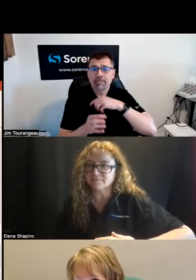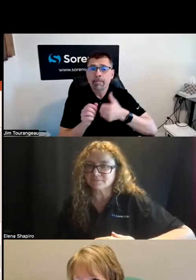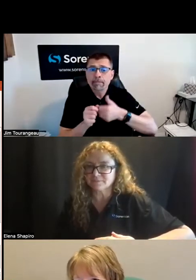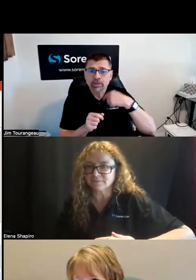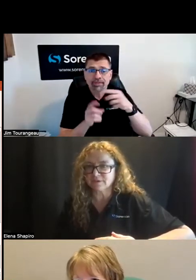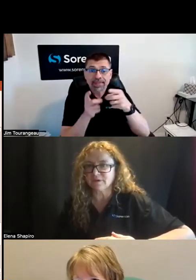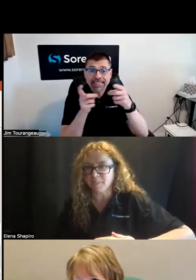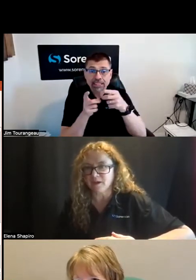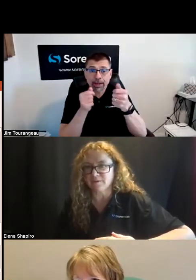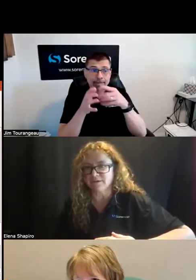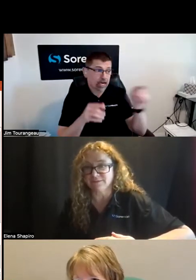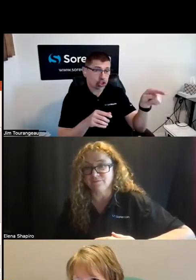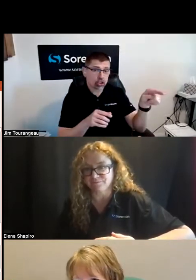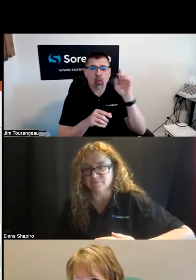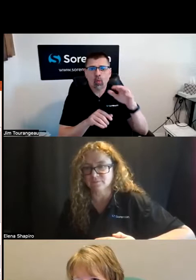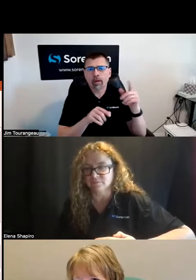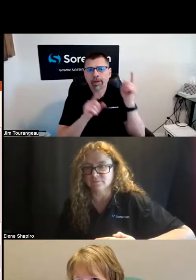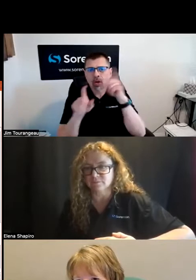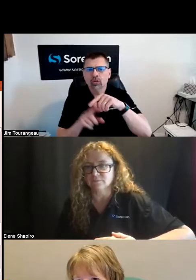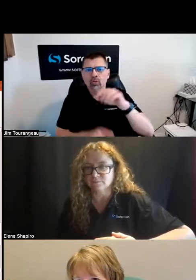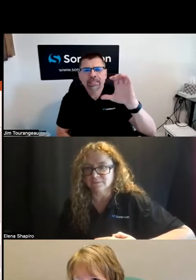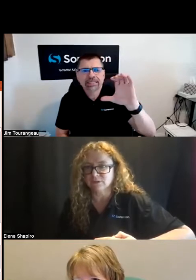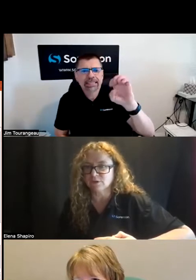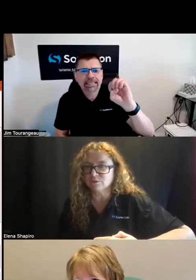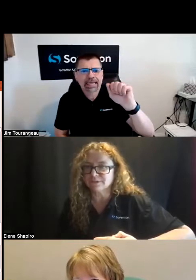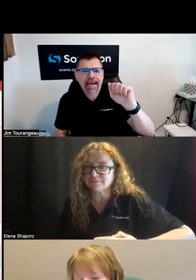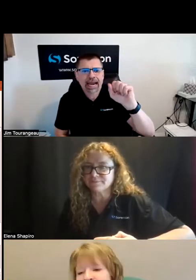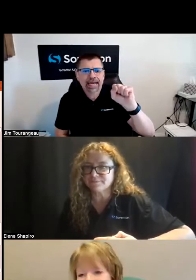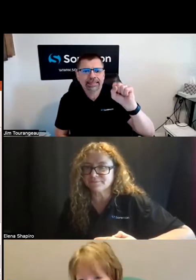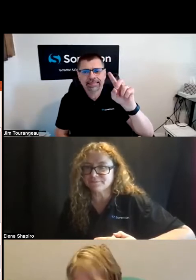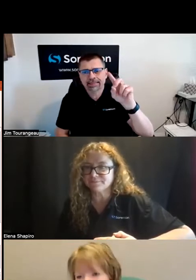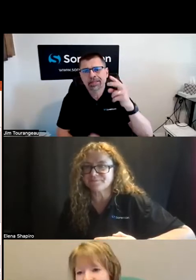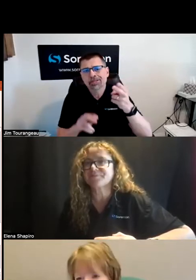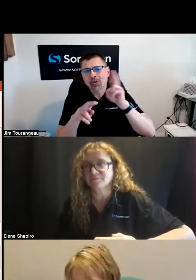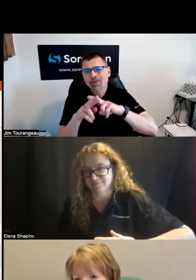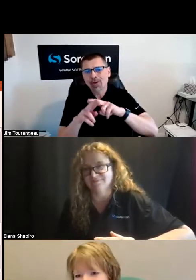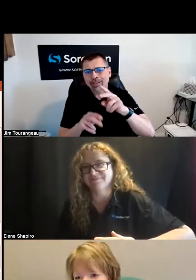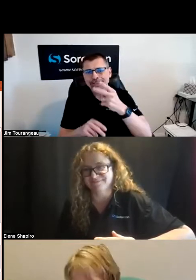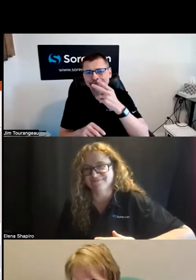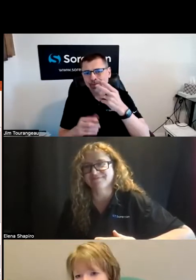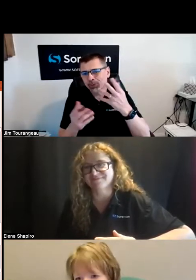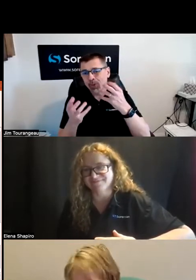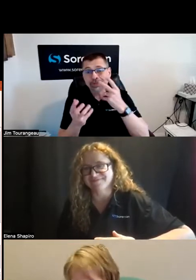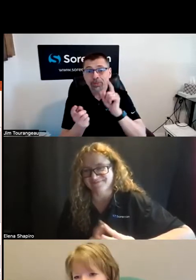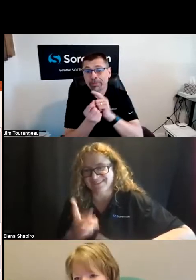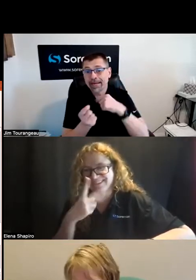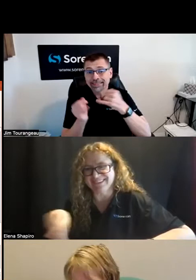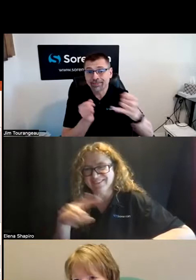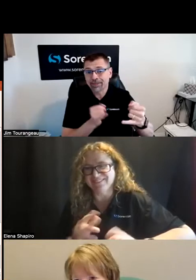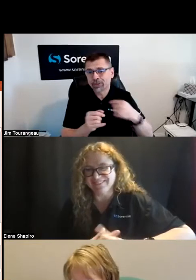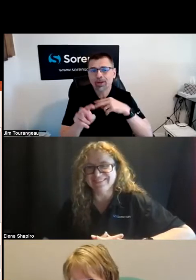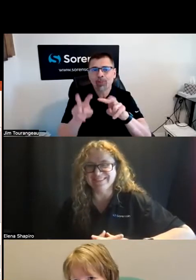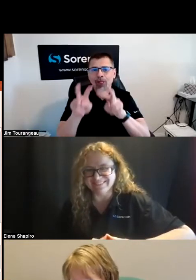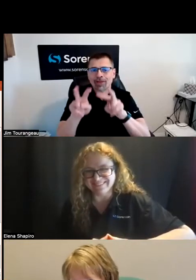well that many of us, for the district managers, we will be attending CEASD. So of